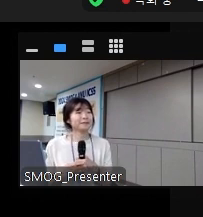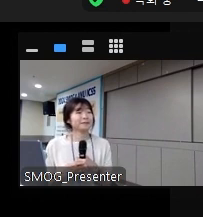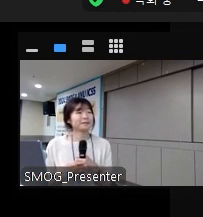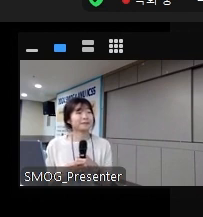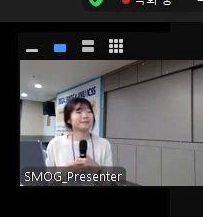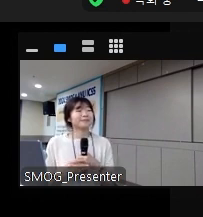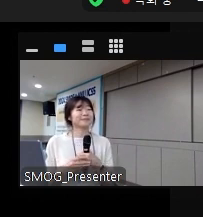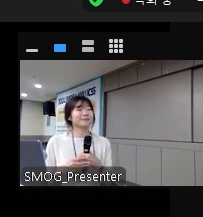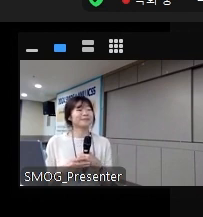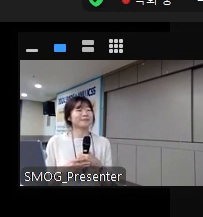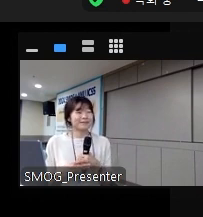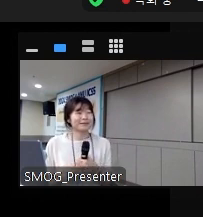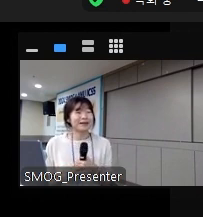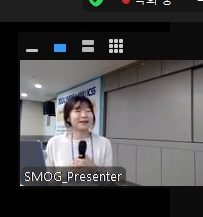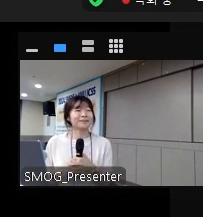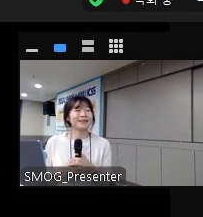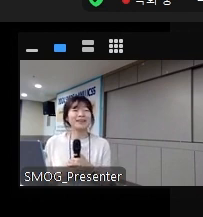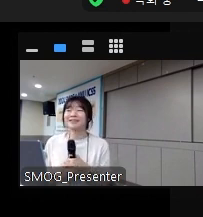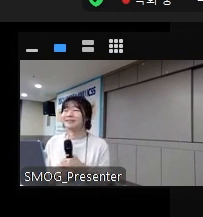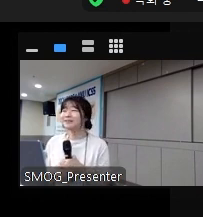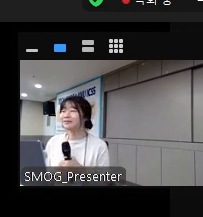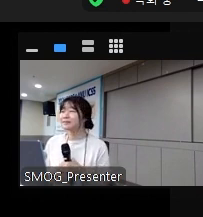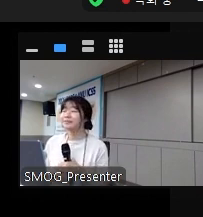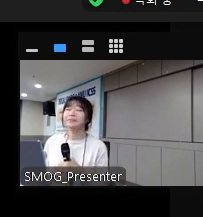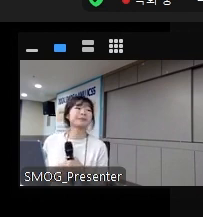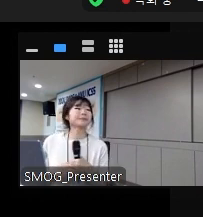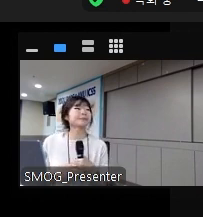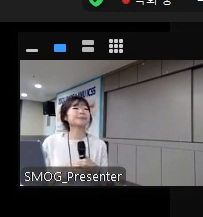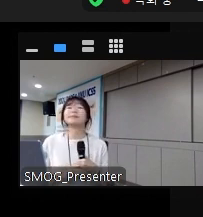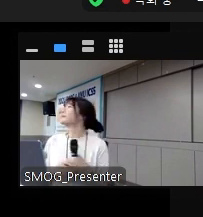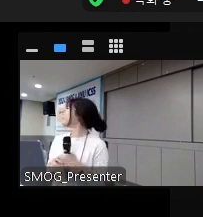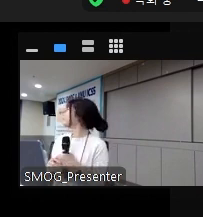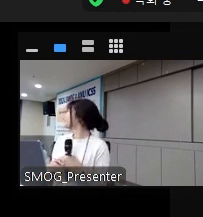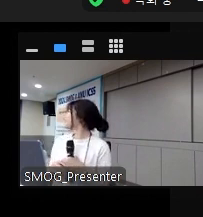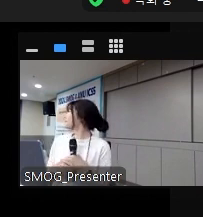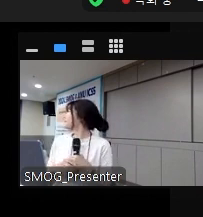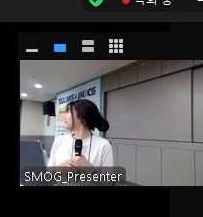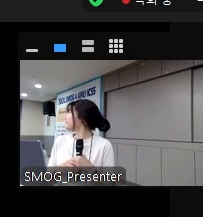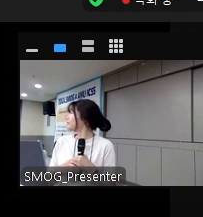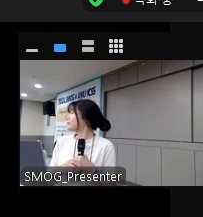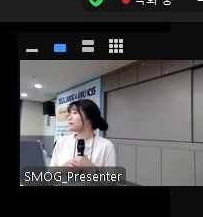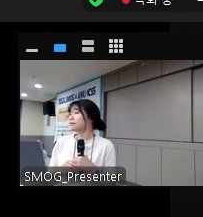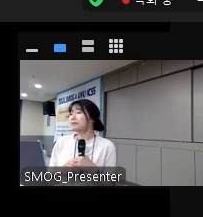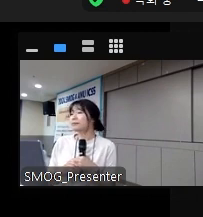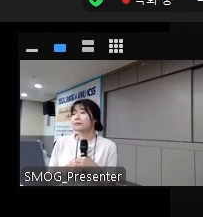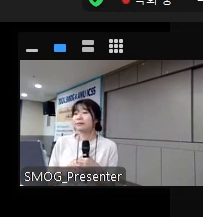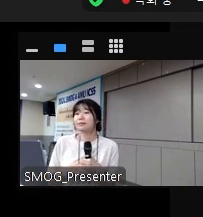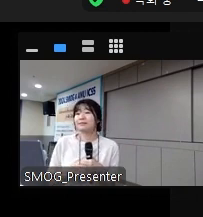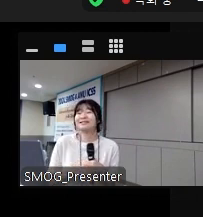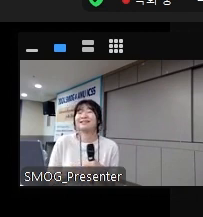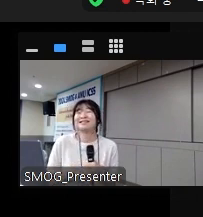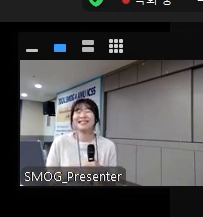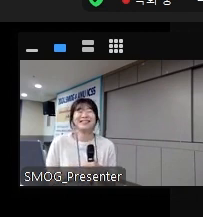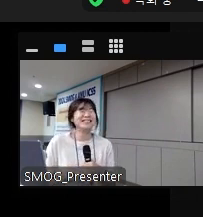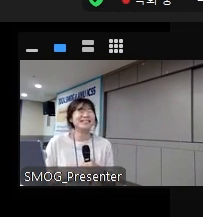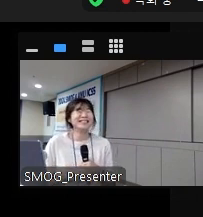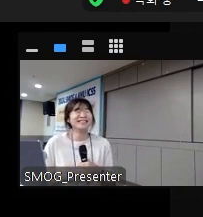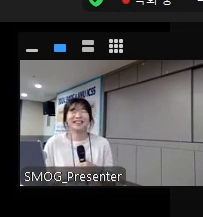Yeah, thank you so much. And Thank you. yeah, we still have a little bit time before dinner, so.